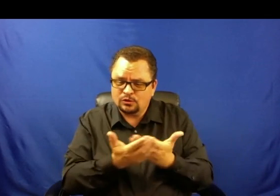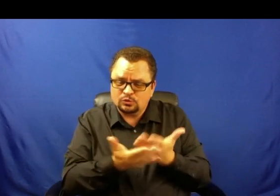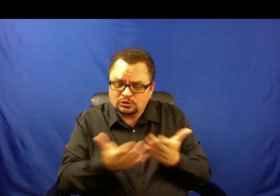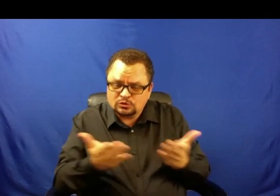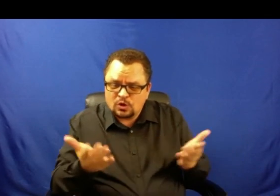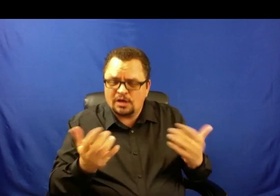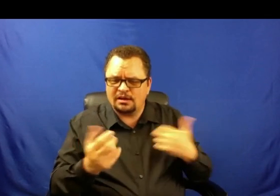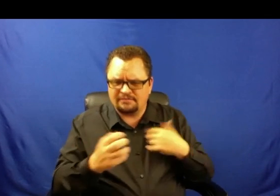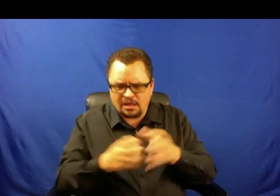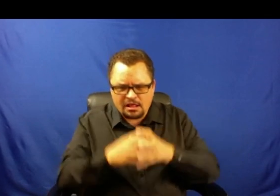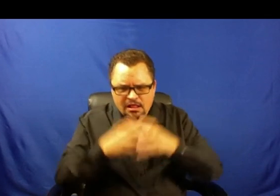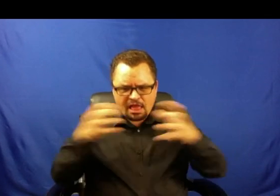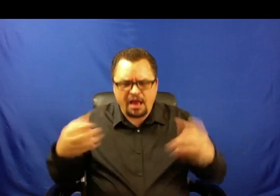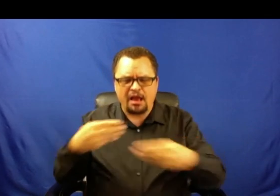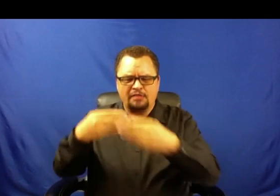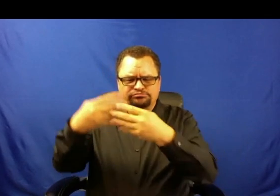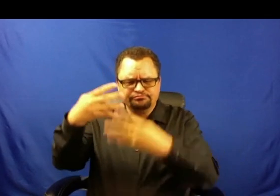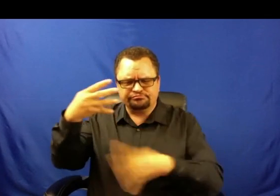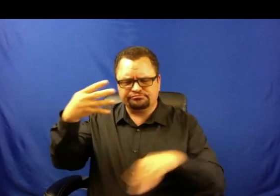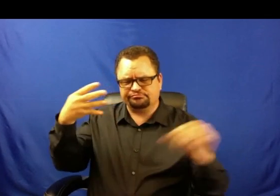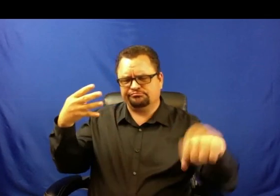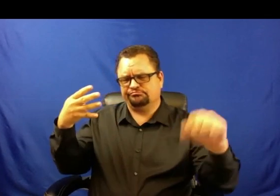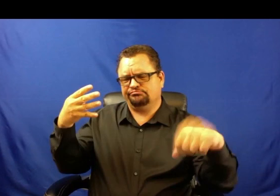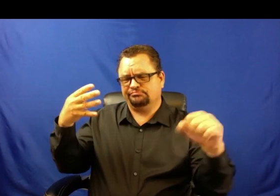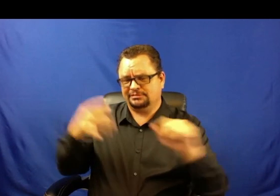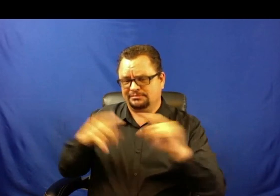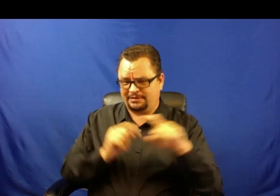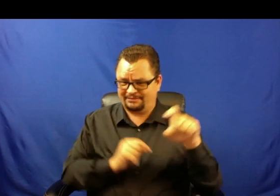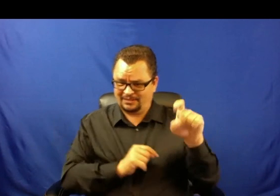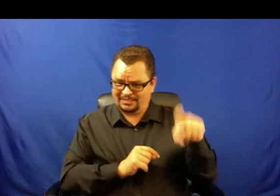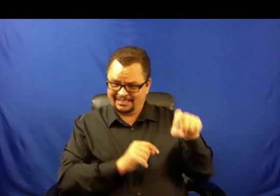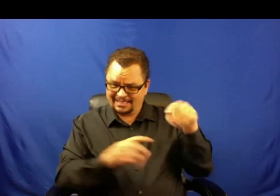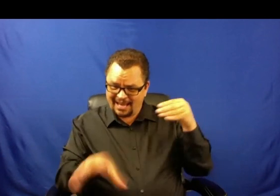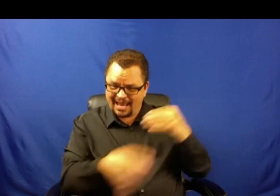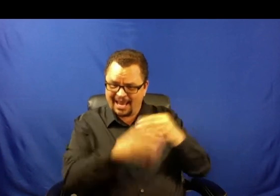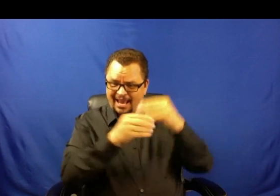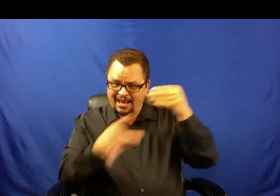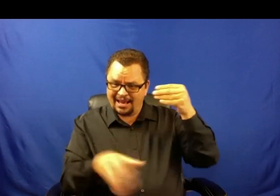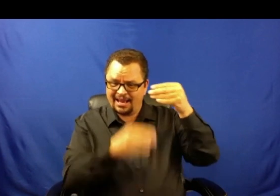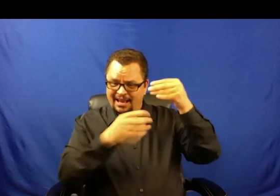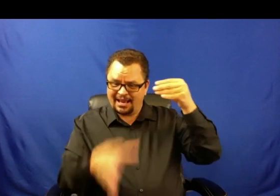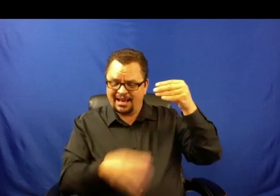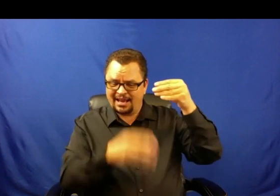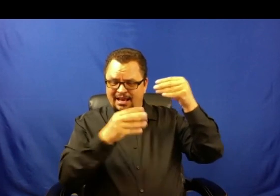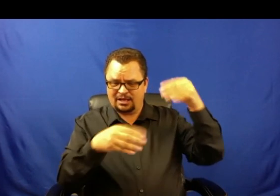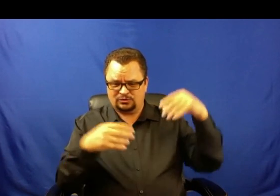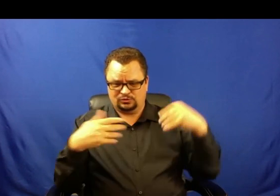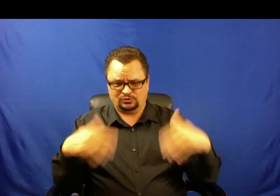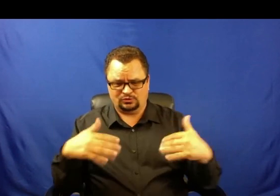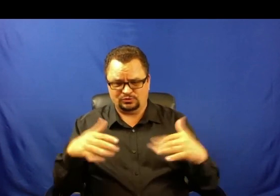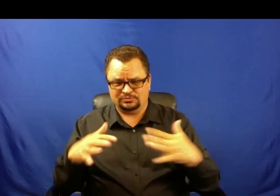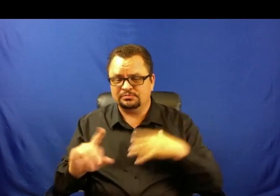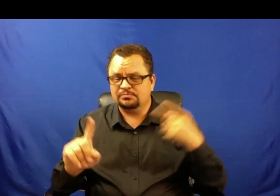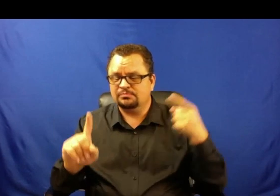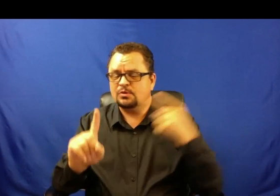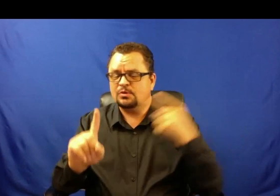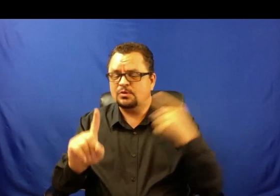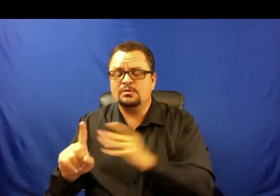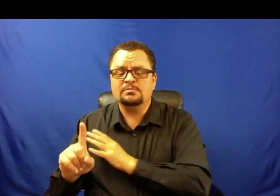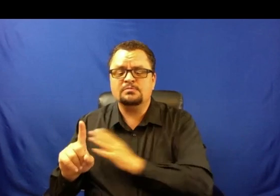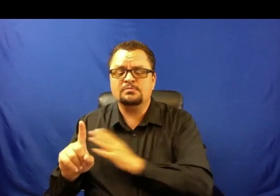just want to commit that we, the Board of Health, are going to support you in that. And we can't magically